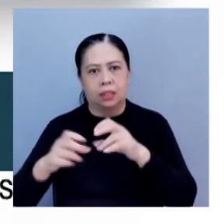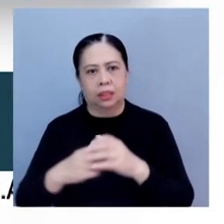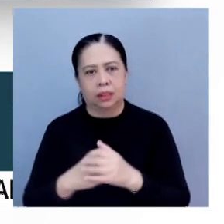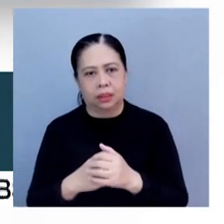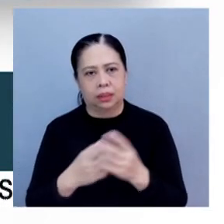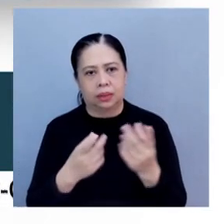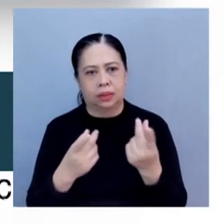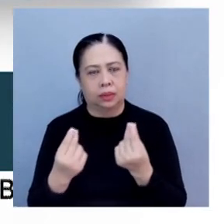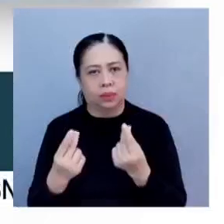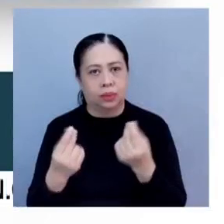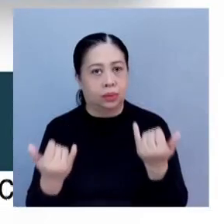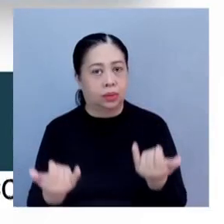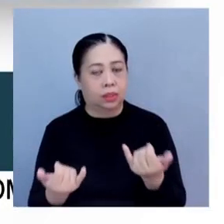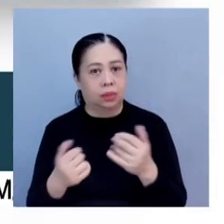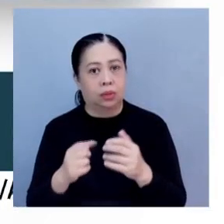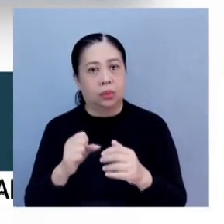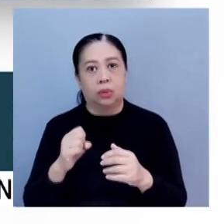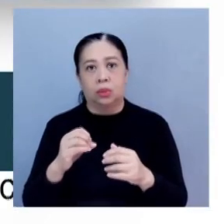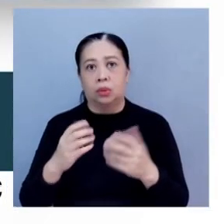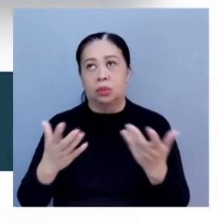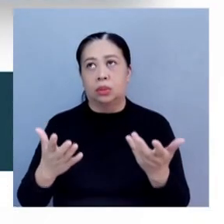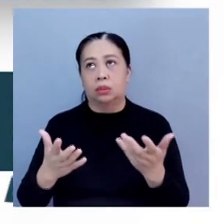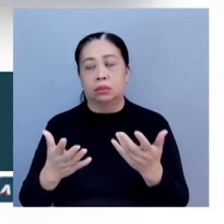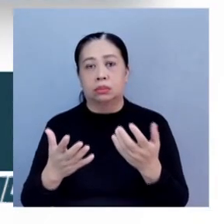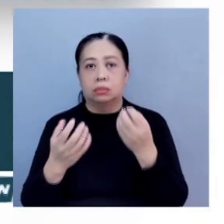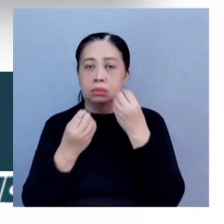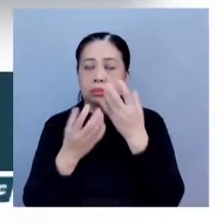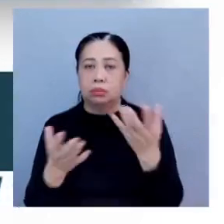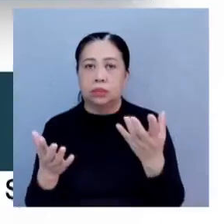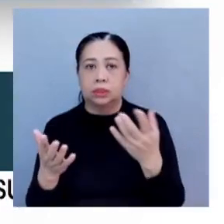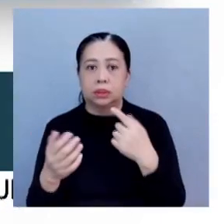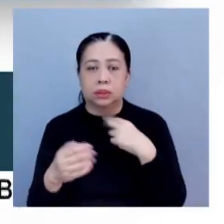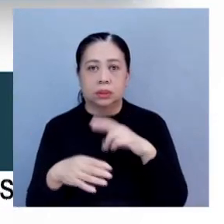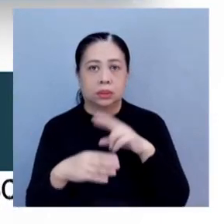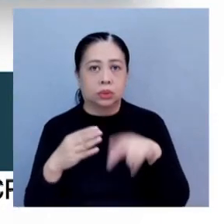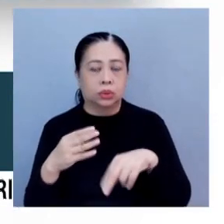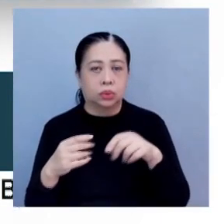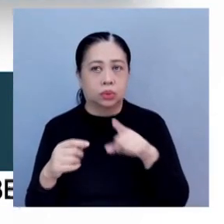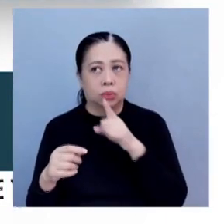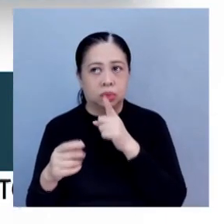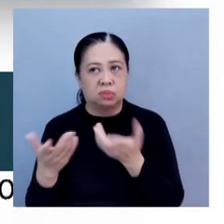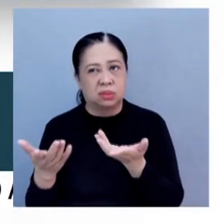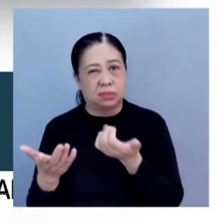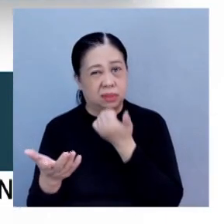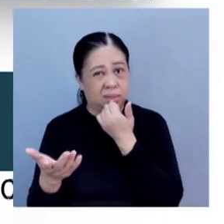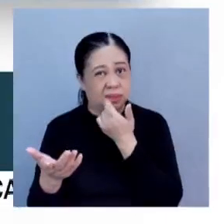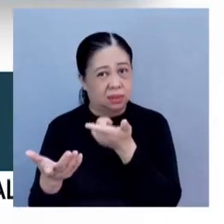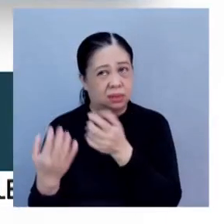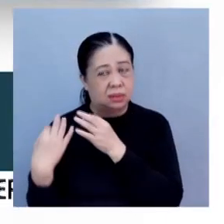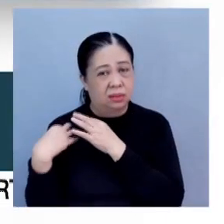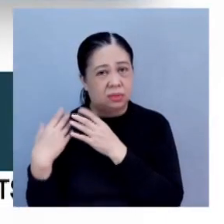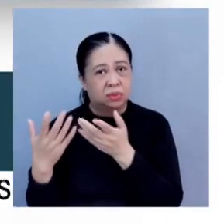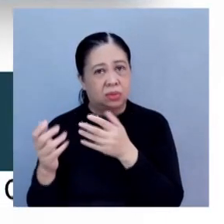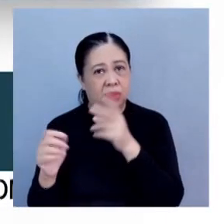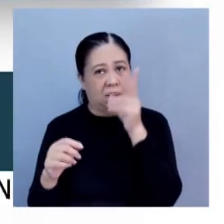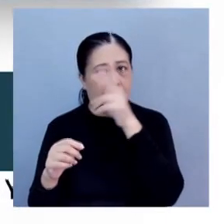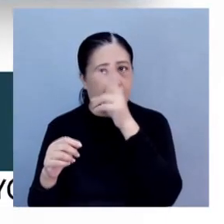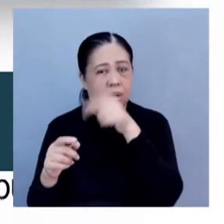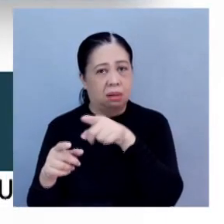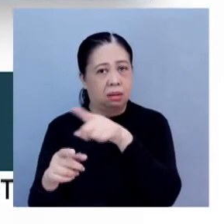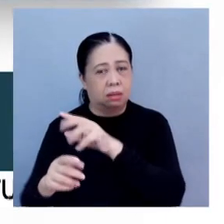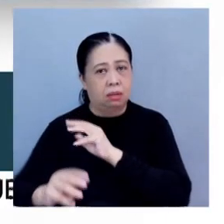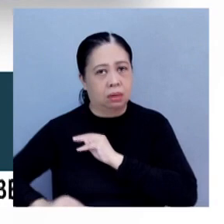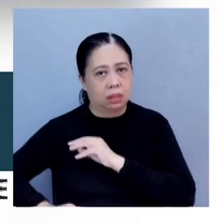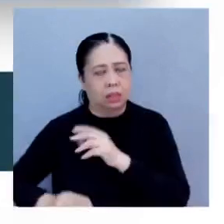now. So we just wait for the result or the conclusion of this investigation for us to